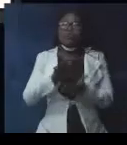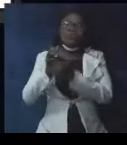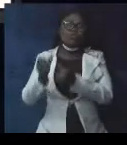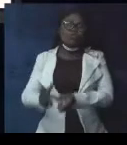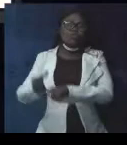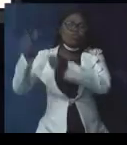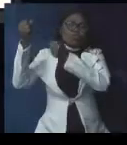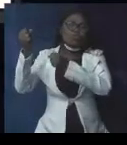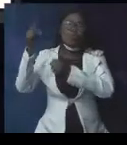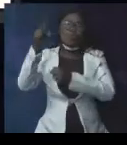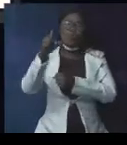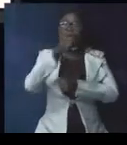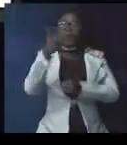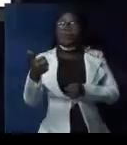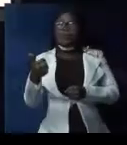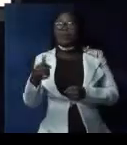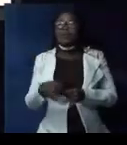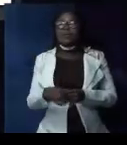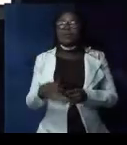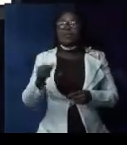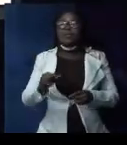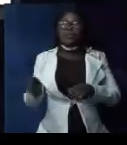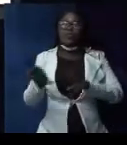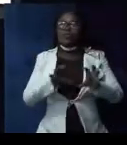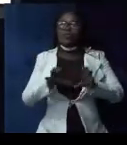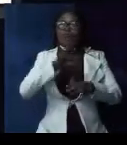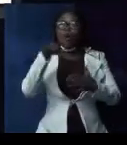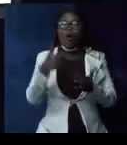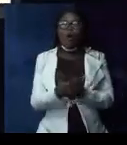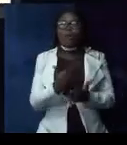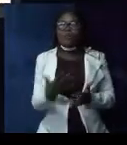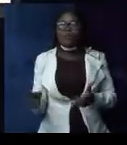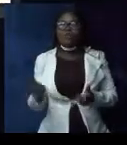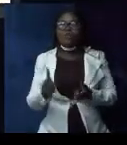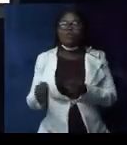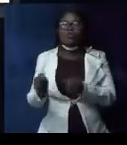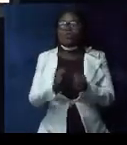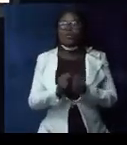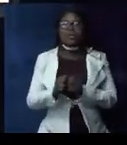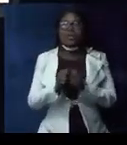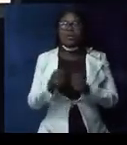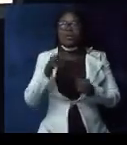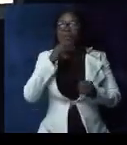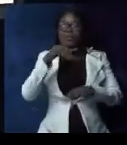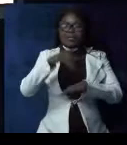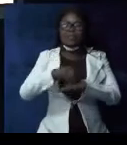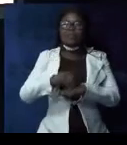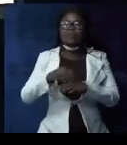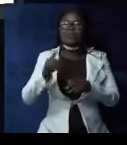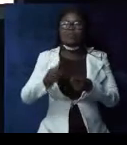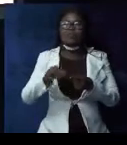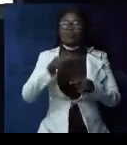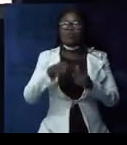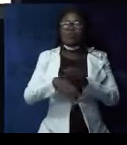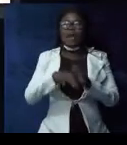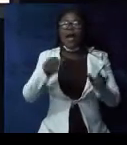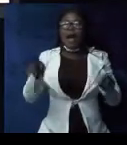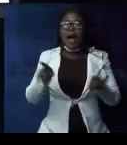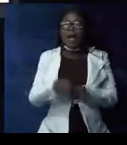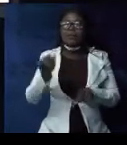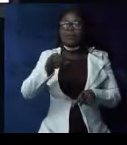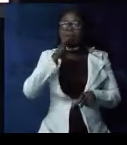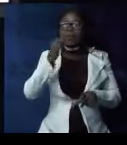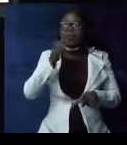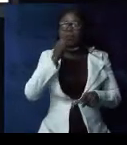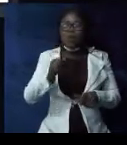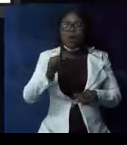did almost everything together that they could be said to have one mind. But as they